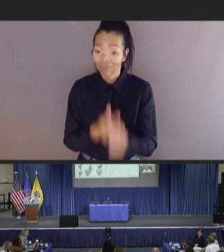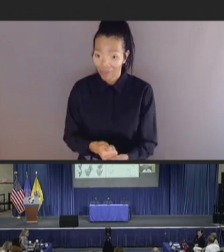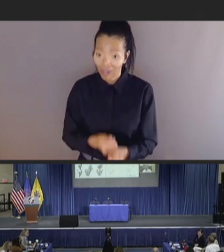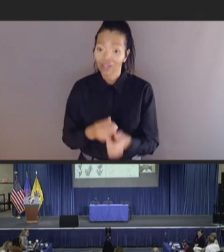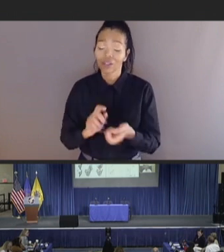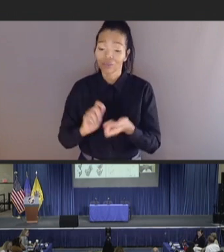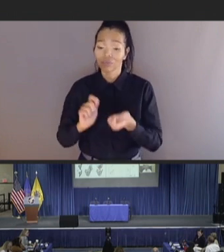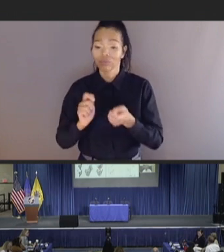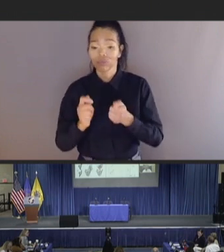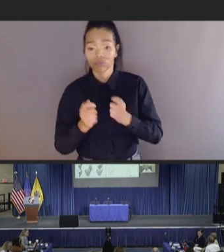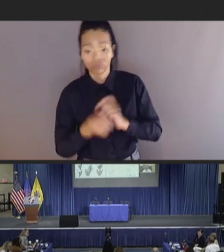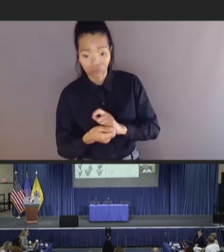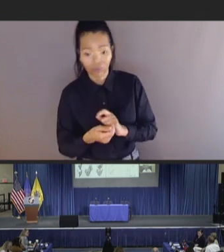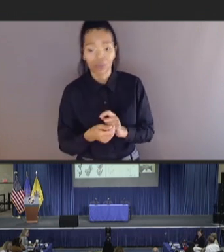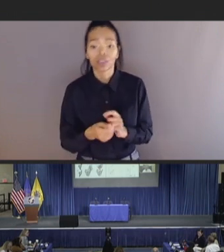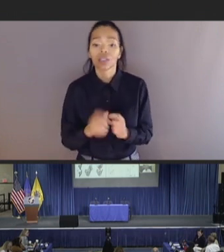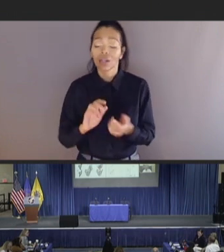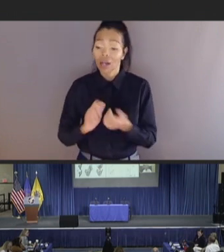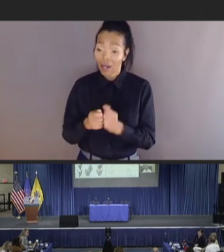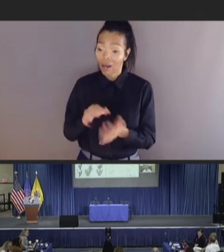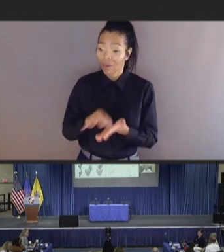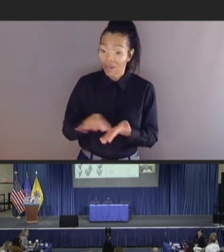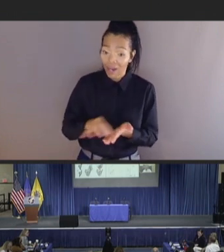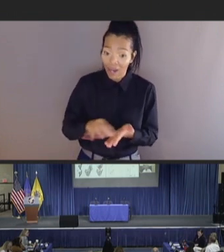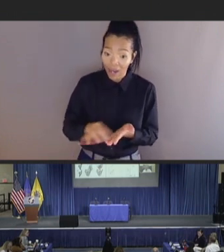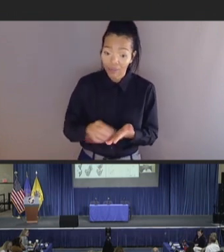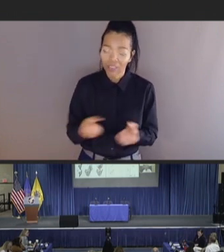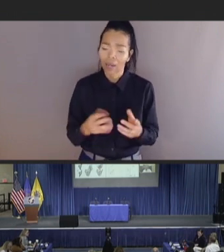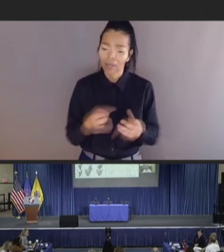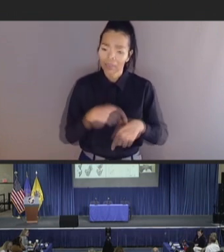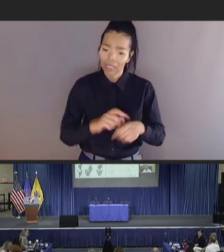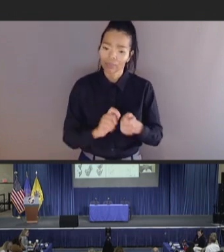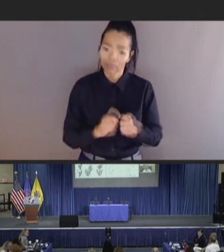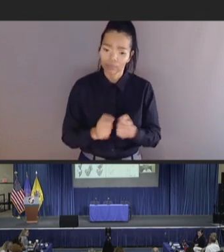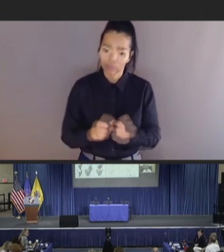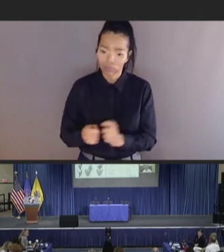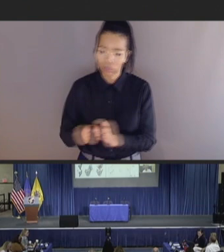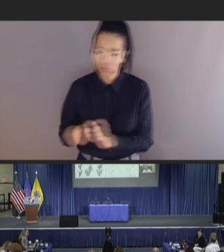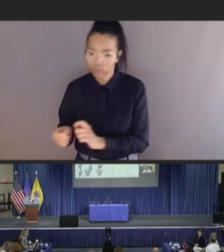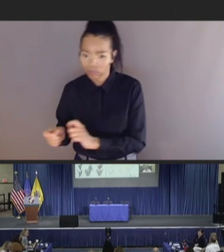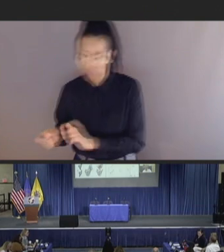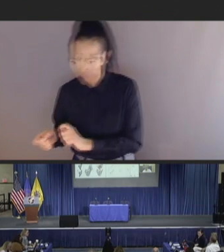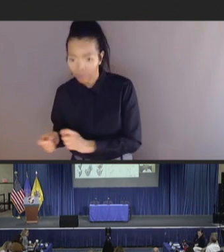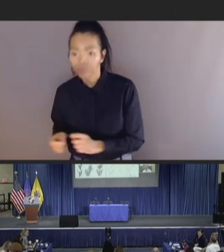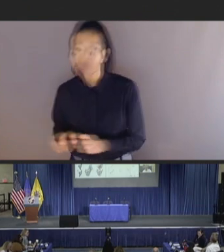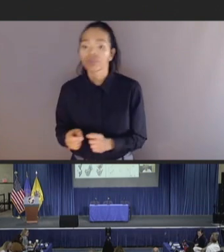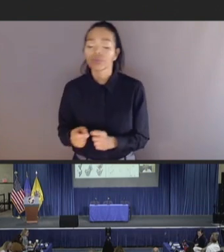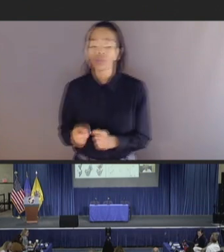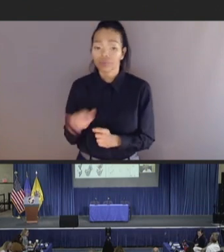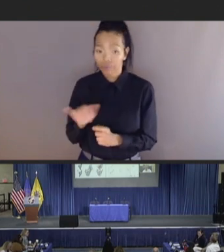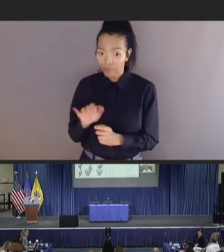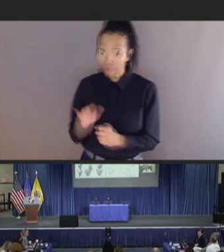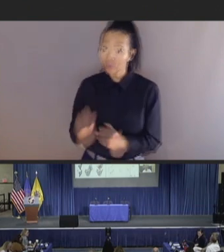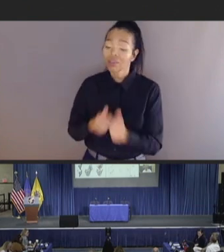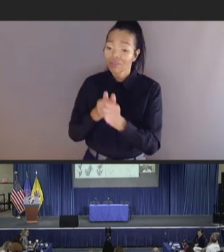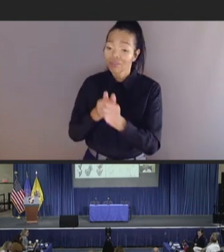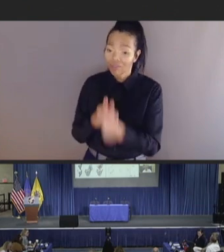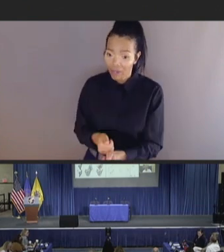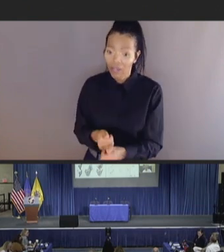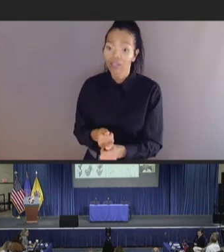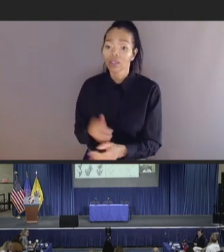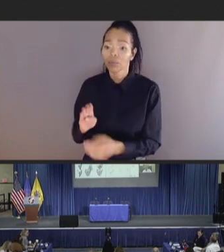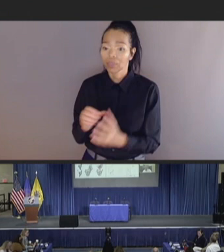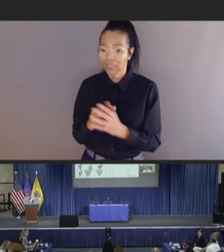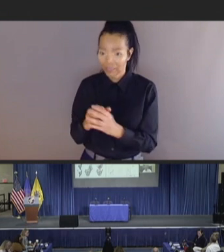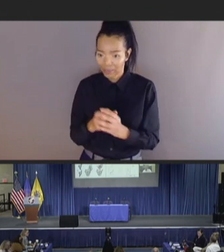germline cells by counting the mutations that these cells are able to acquire in the germinal centers. We can follow that these cells are able to